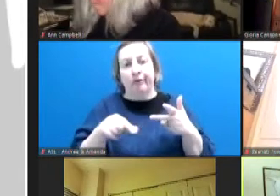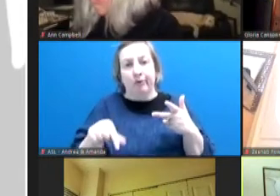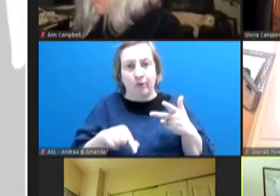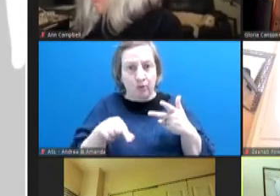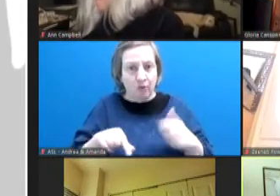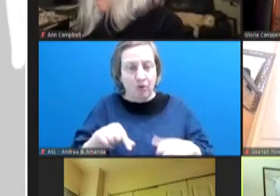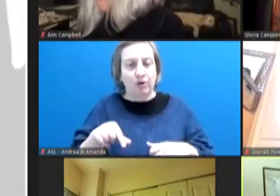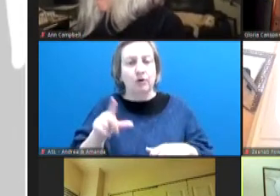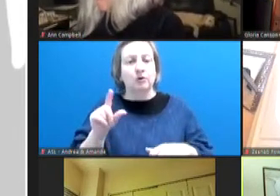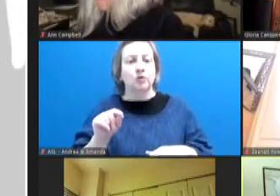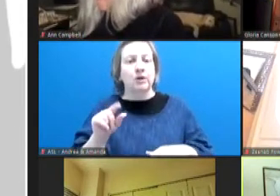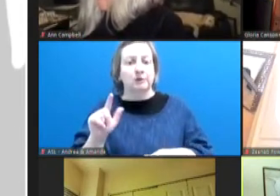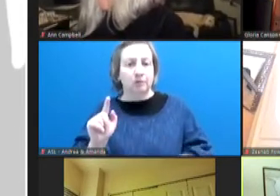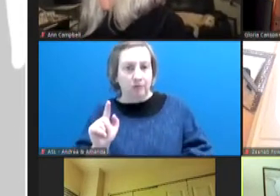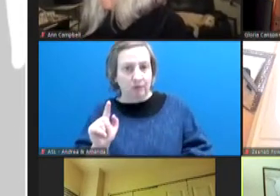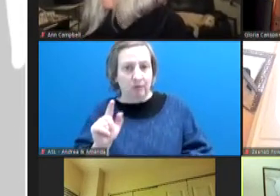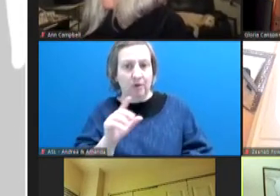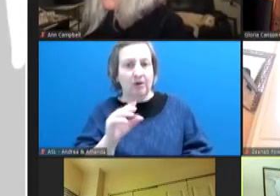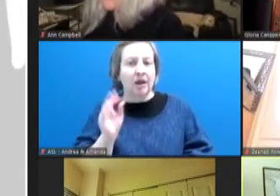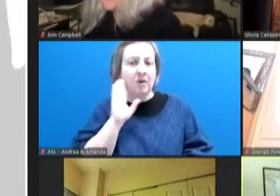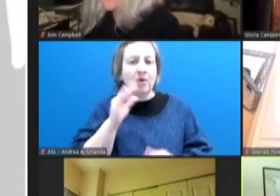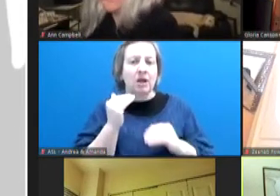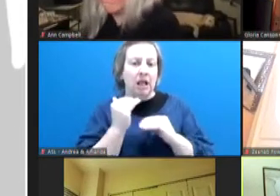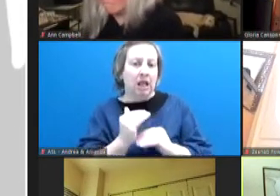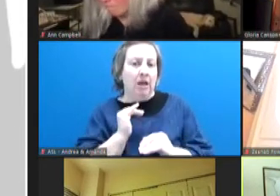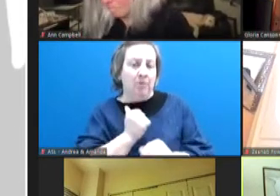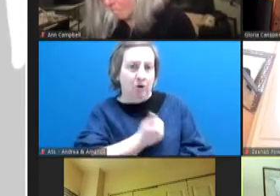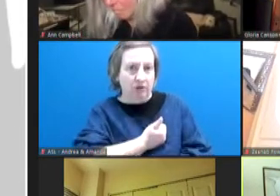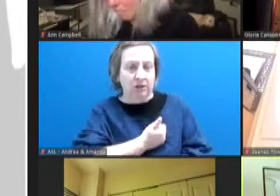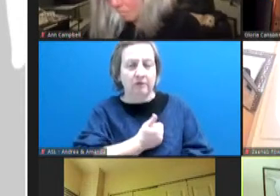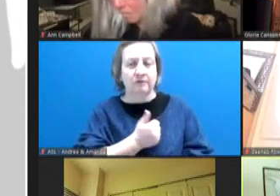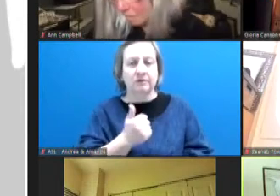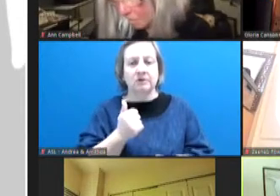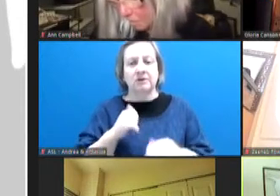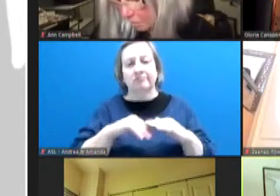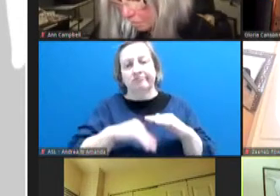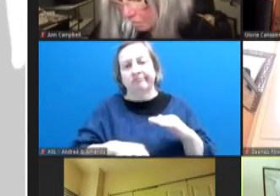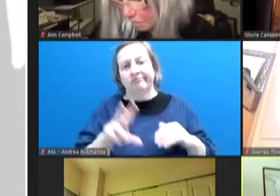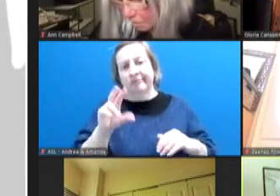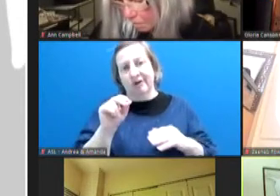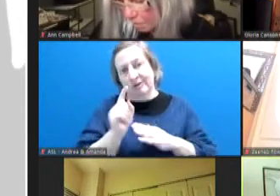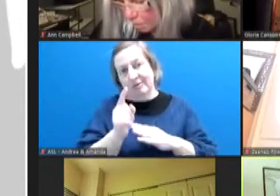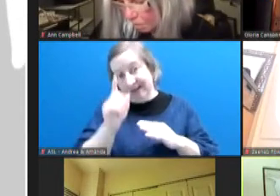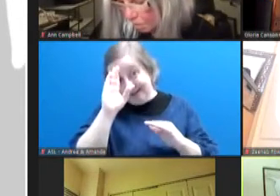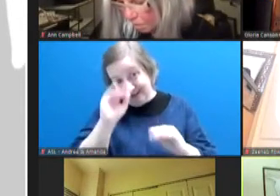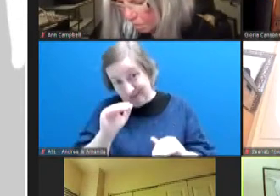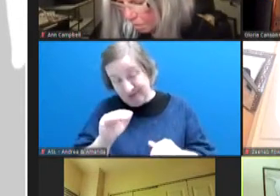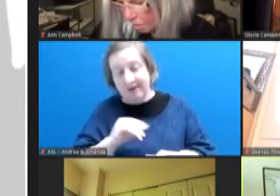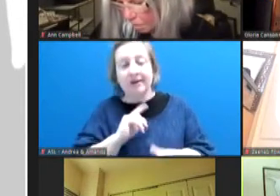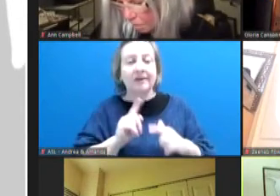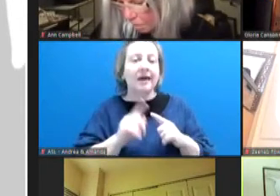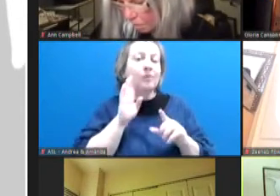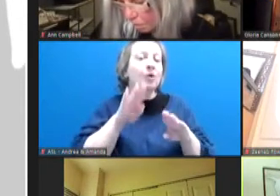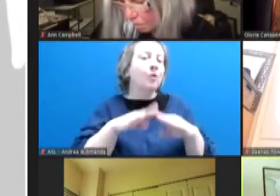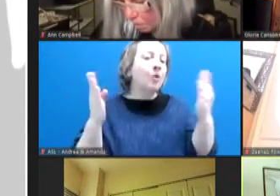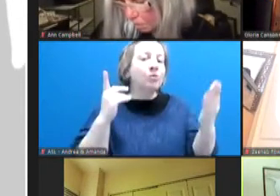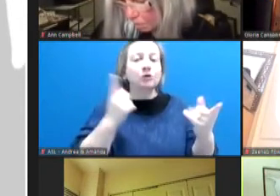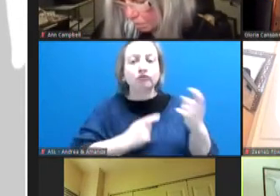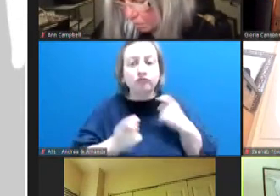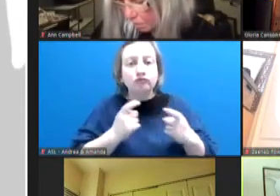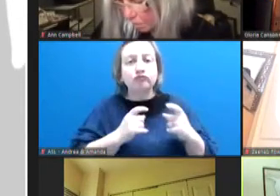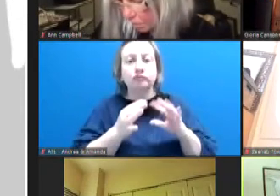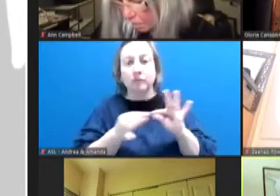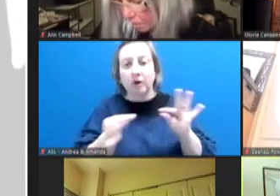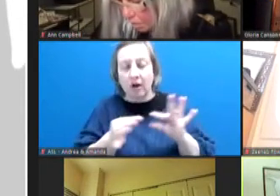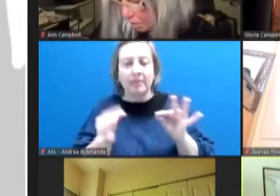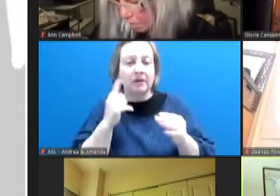of 2021, and we'll limit ourselves to less than 30 minutes, hopefully, and then open it up for questions and comments